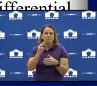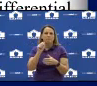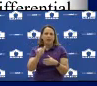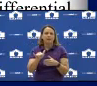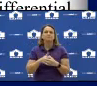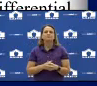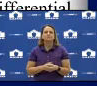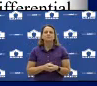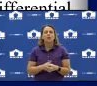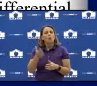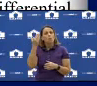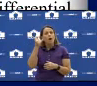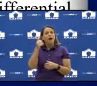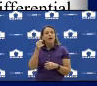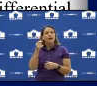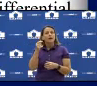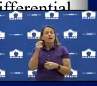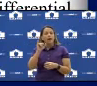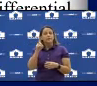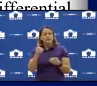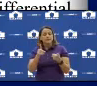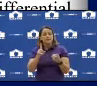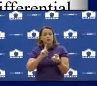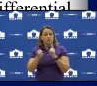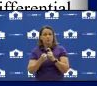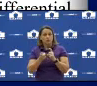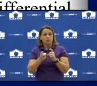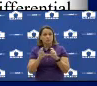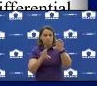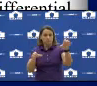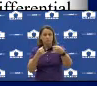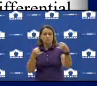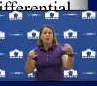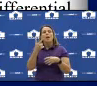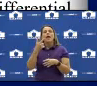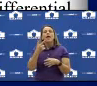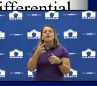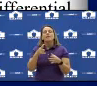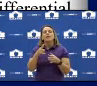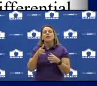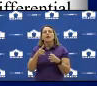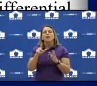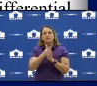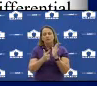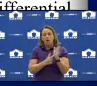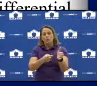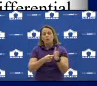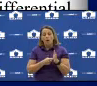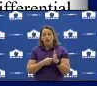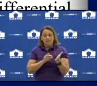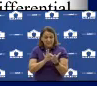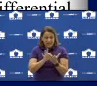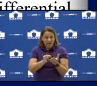So why is San Antonio ISD redistricting? Well, the education code requires that after the census is taken, if the data shows